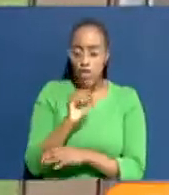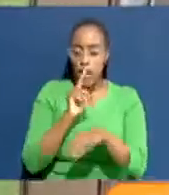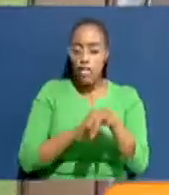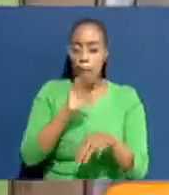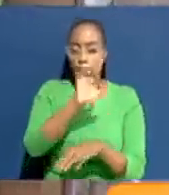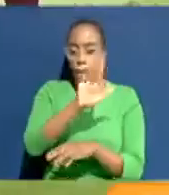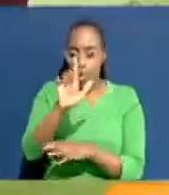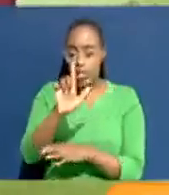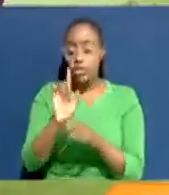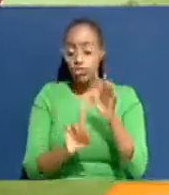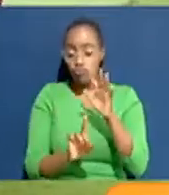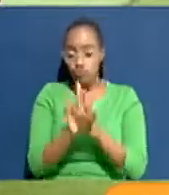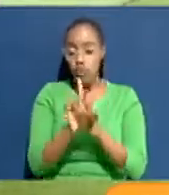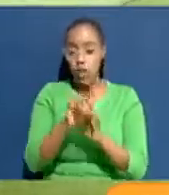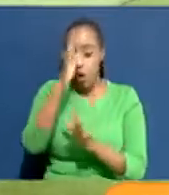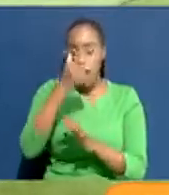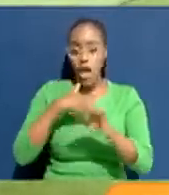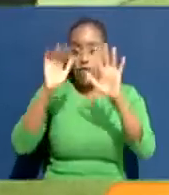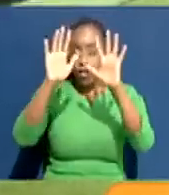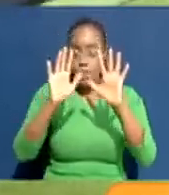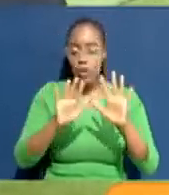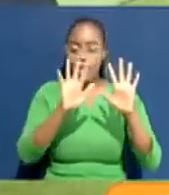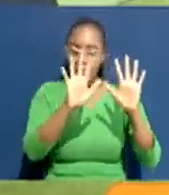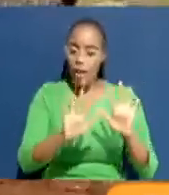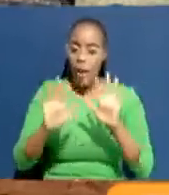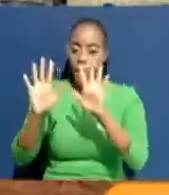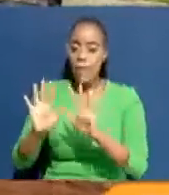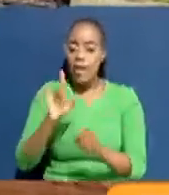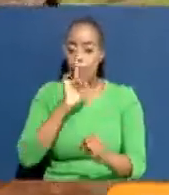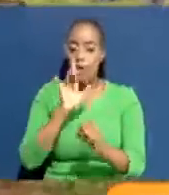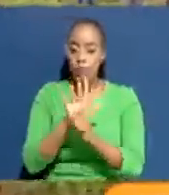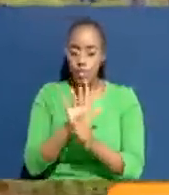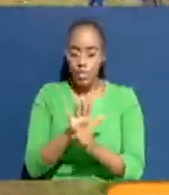came up for debate, as it contained crucial campaign promises.